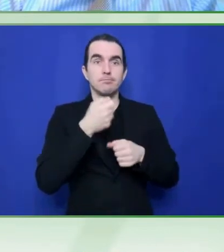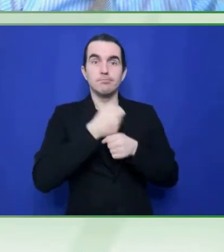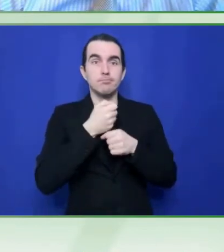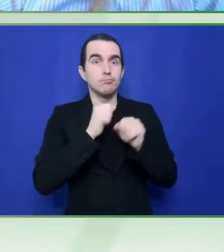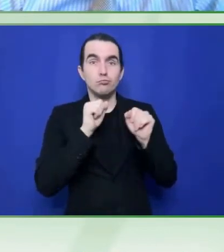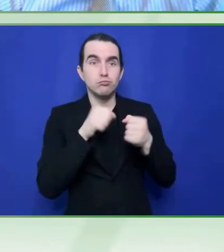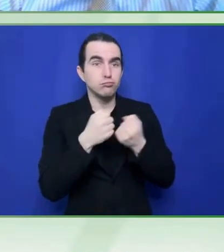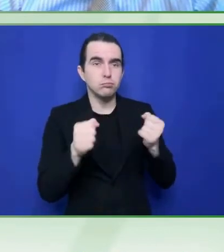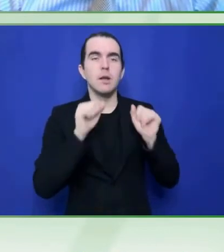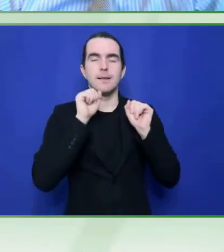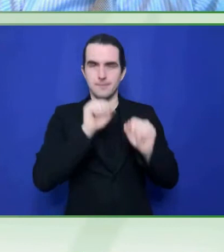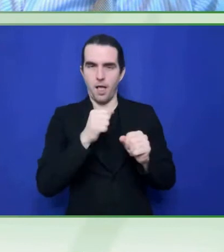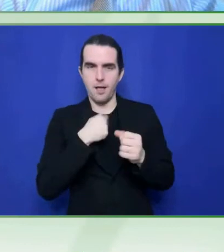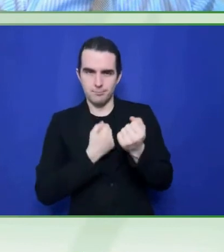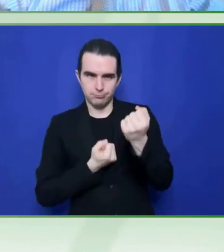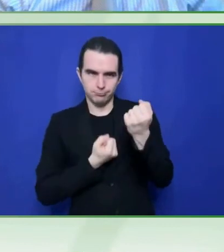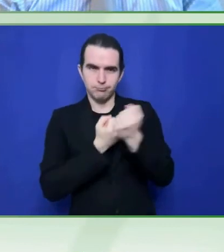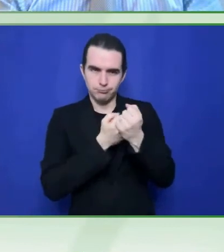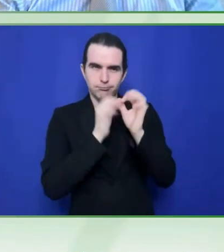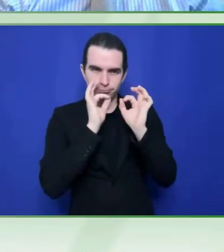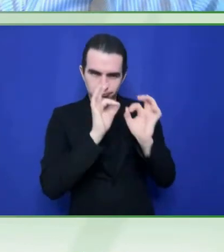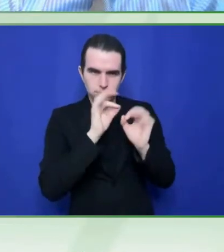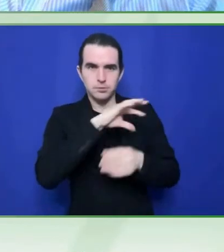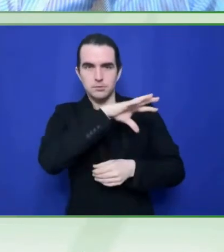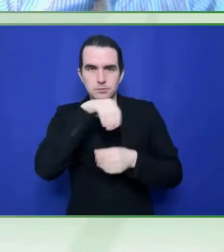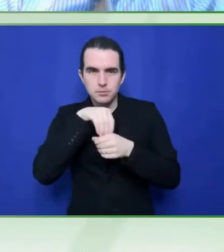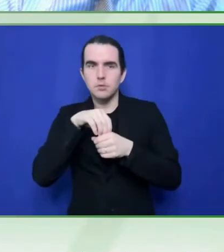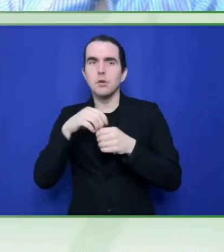which is dear to us. Next slide.